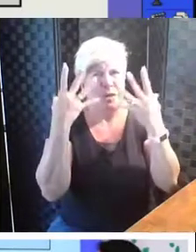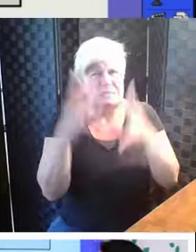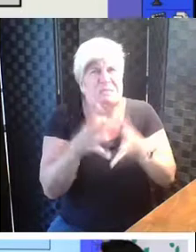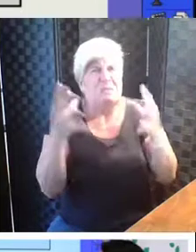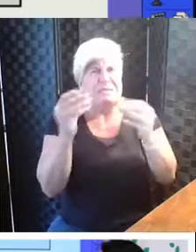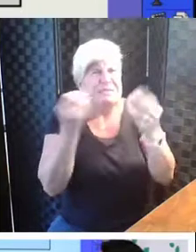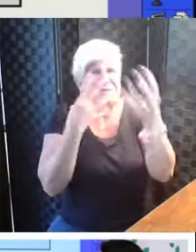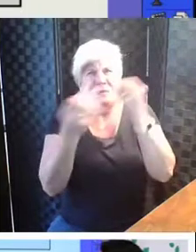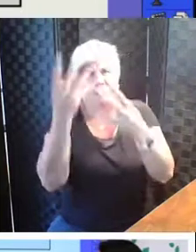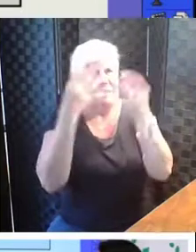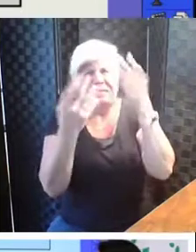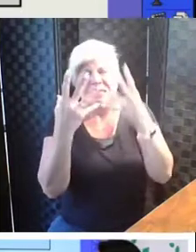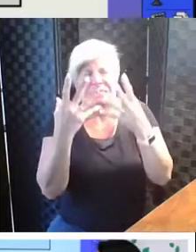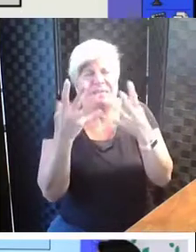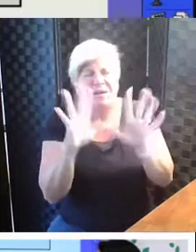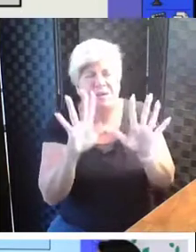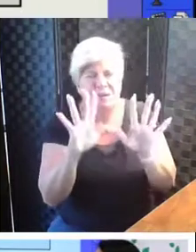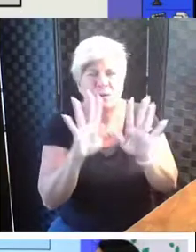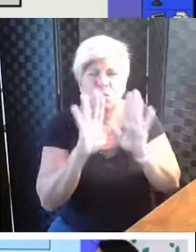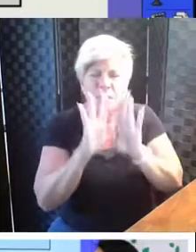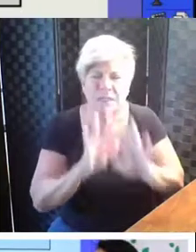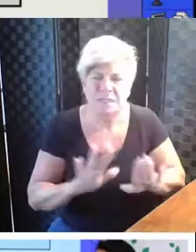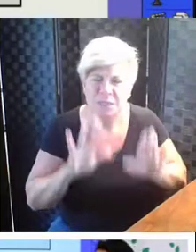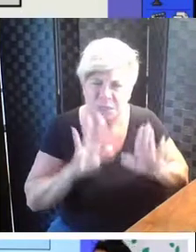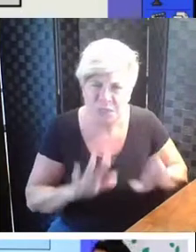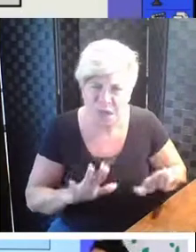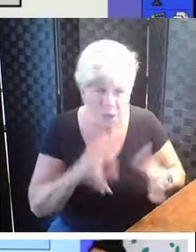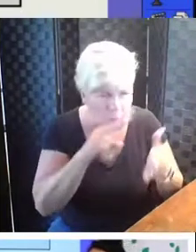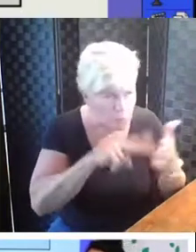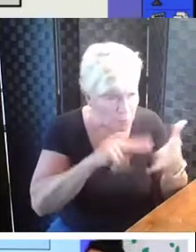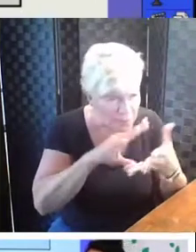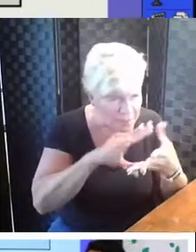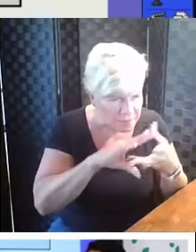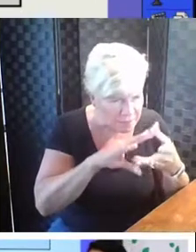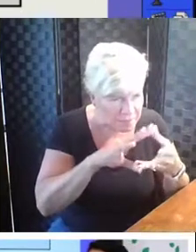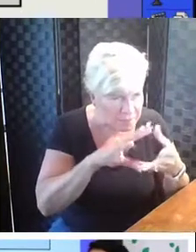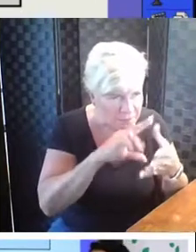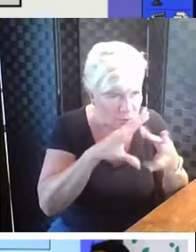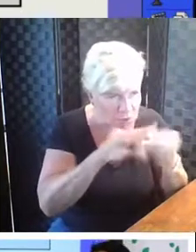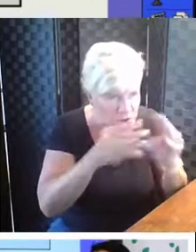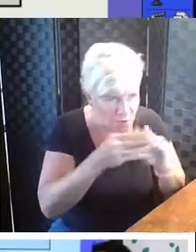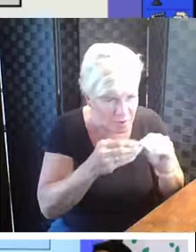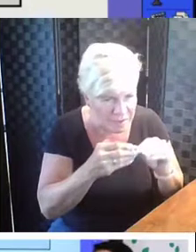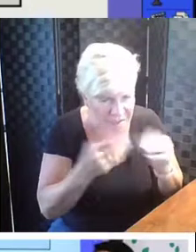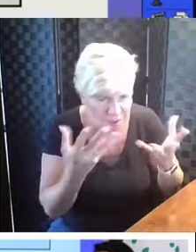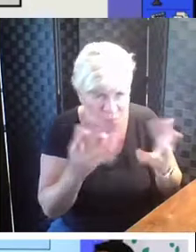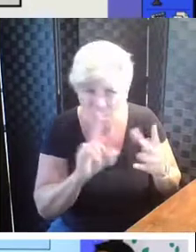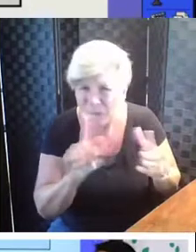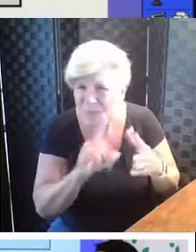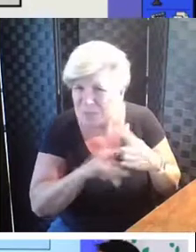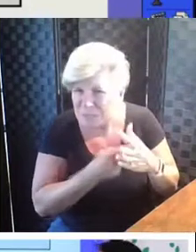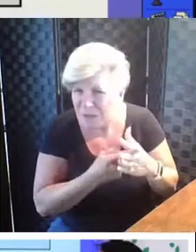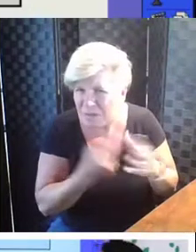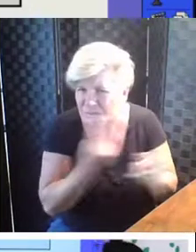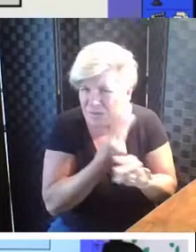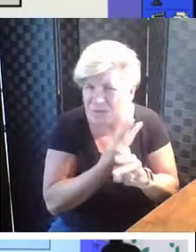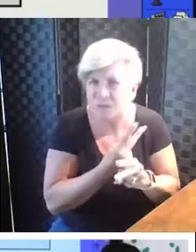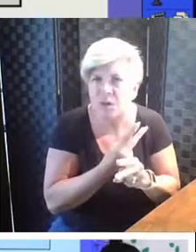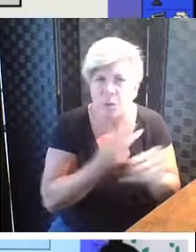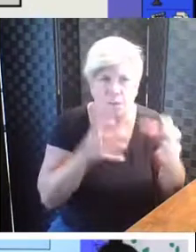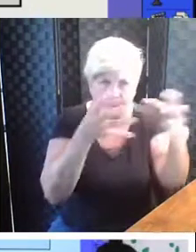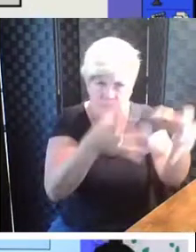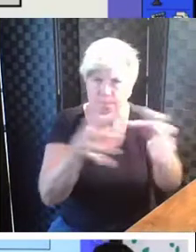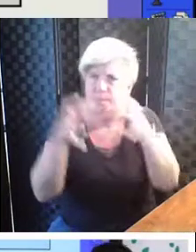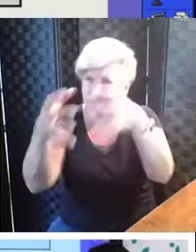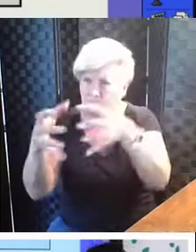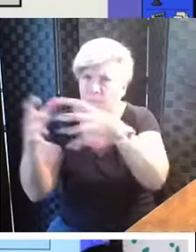because sometimes by the time you end up reading the whole question, you don't know where to start. So breaking it into chunks makes it easier for us to